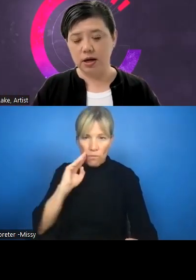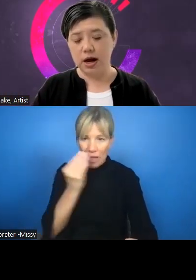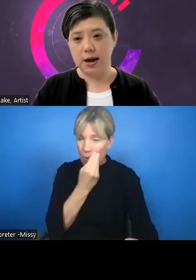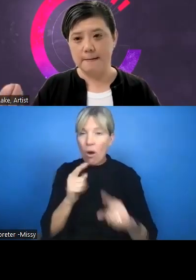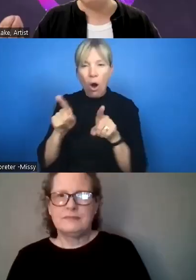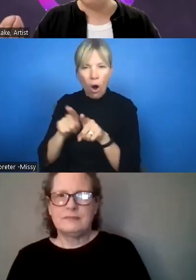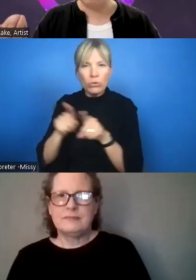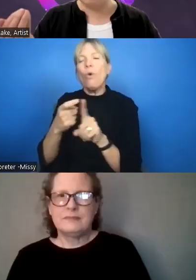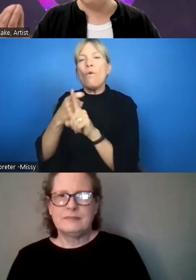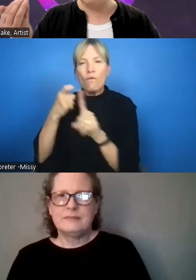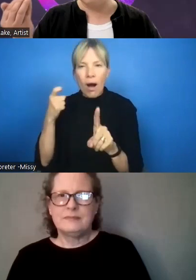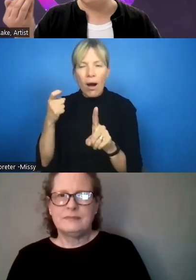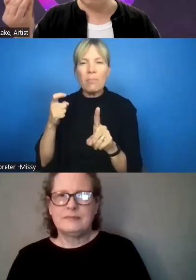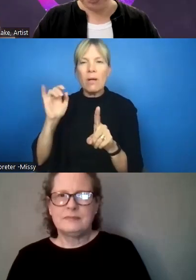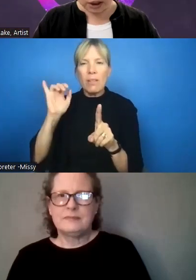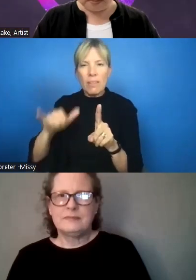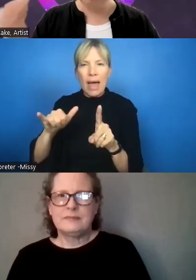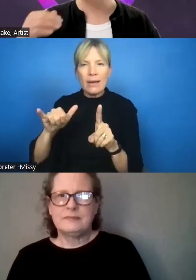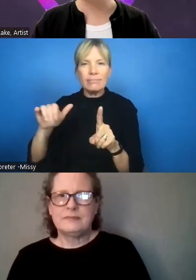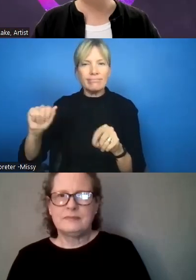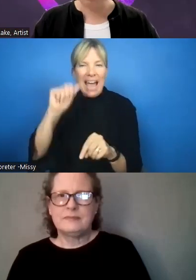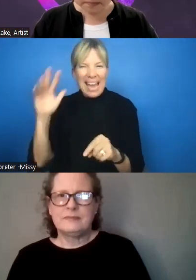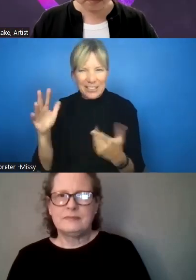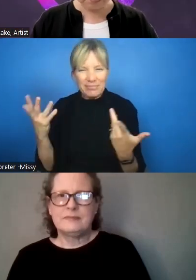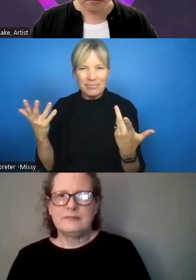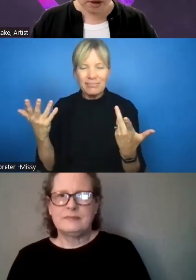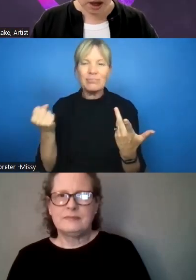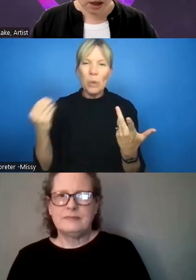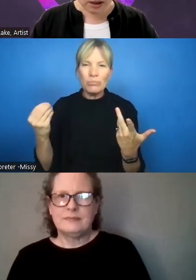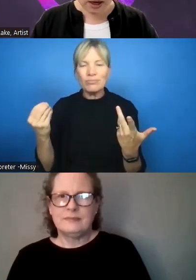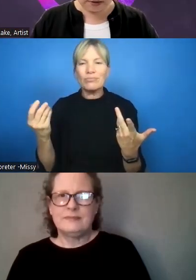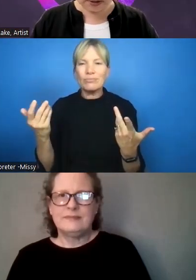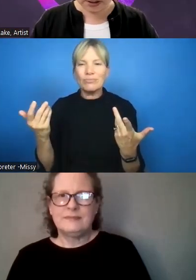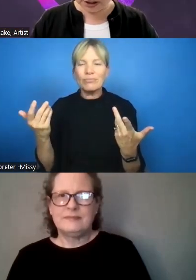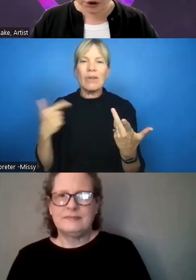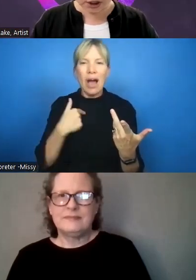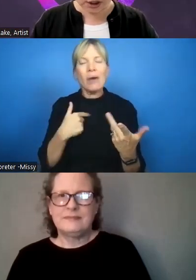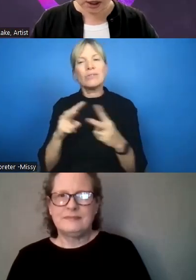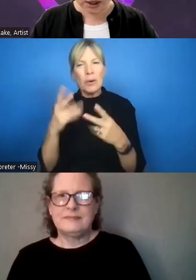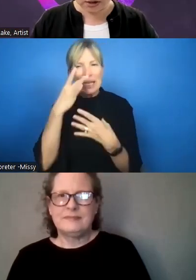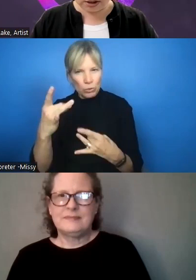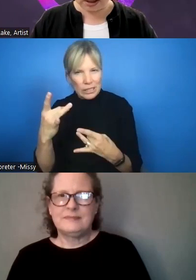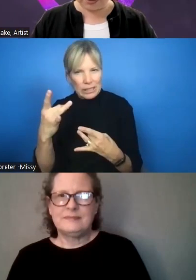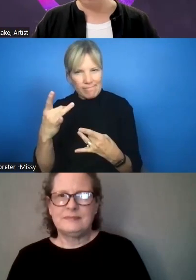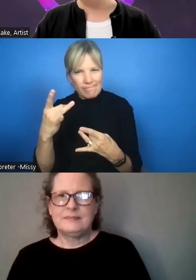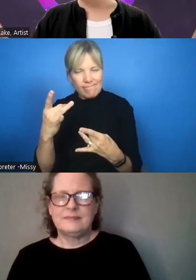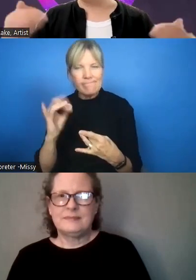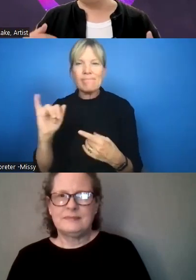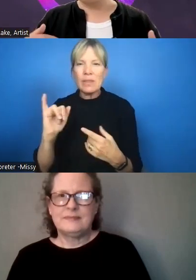of the Asia. So I was very interested in like